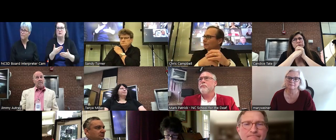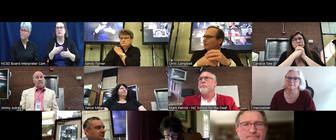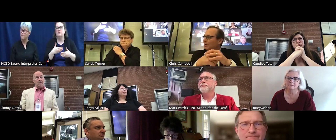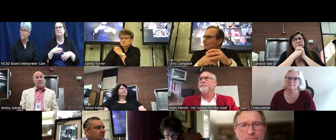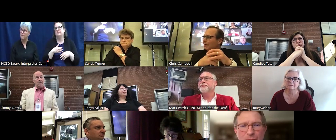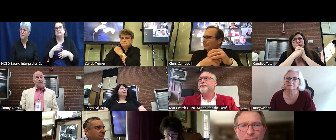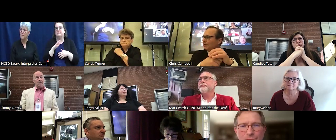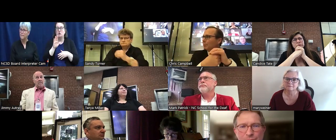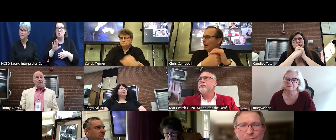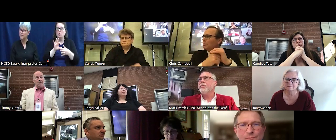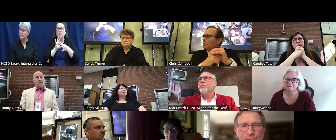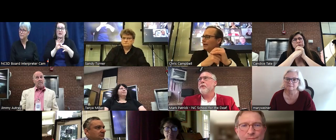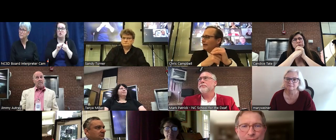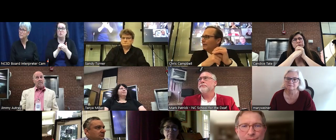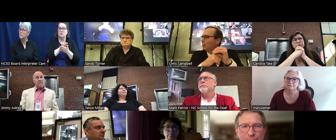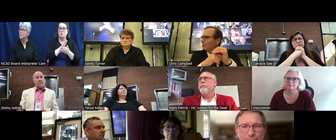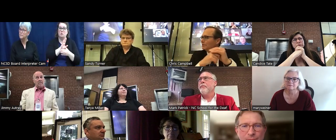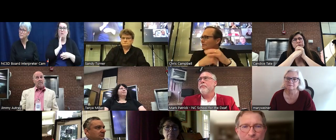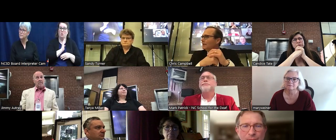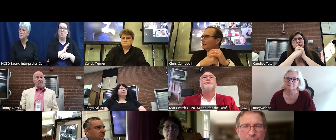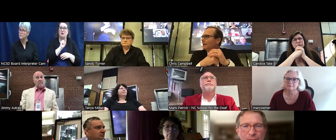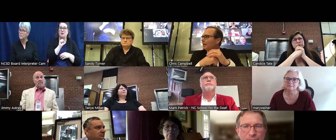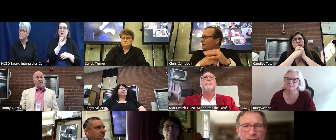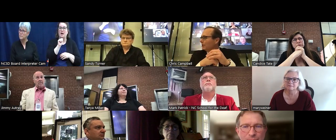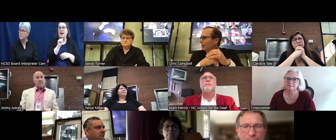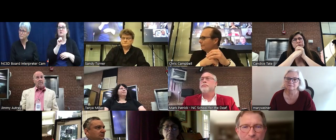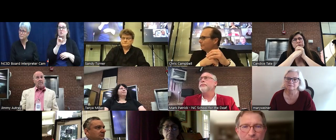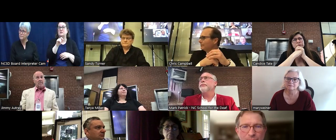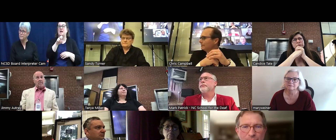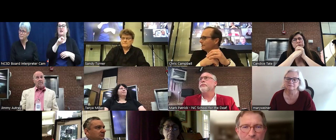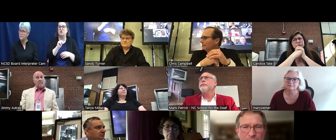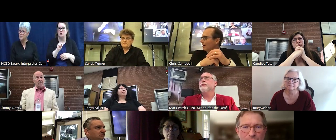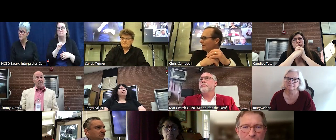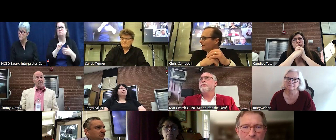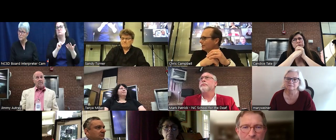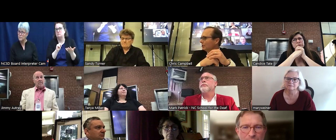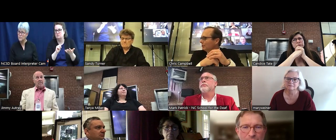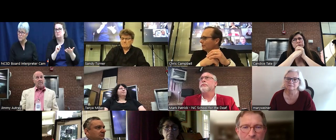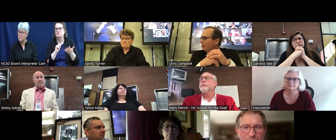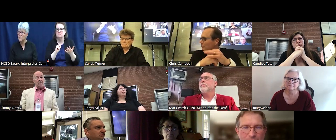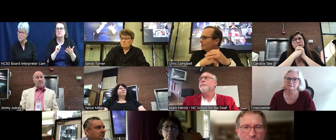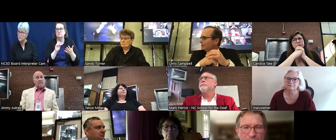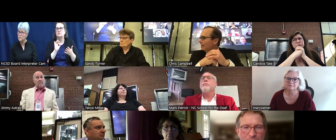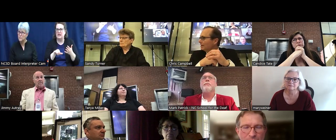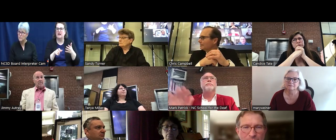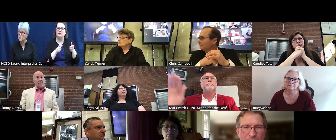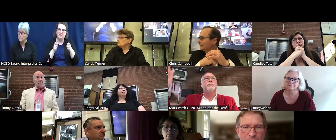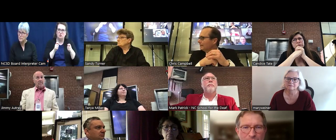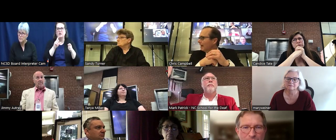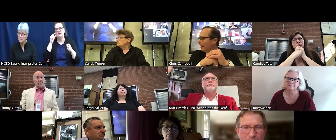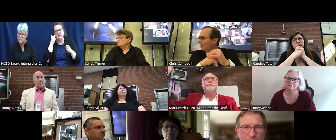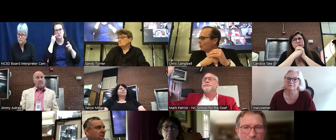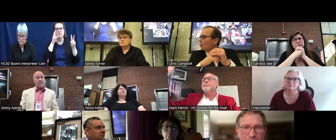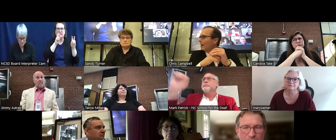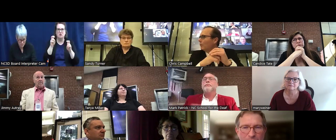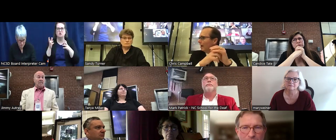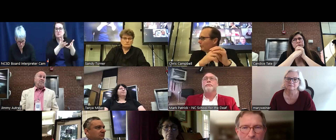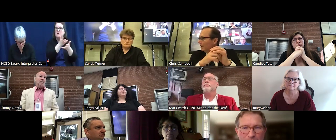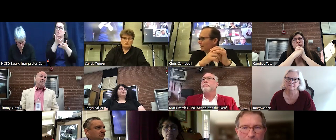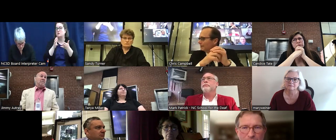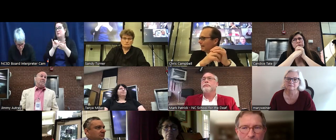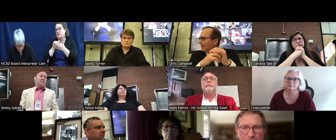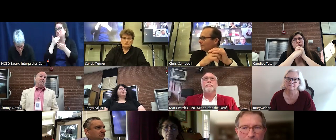Boards Association is probably an important administrative governance issue for y'all to discuss. That's a great